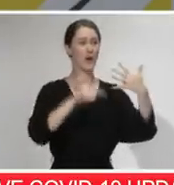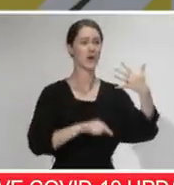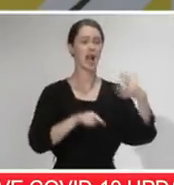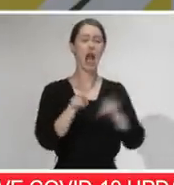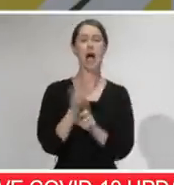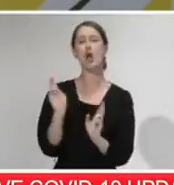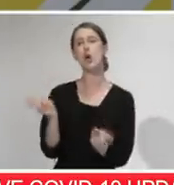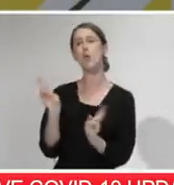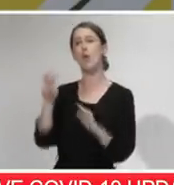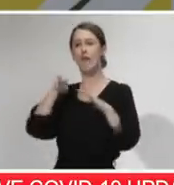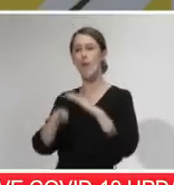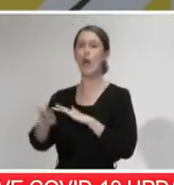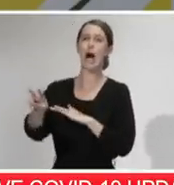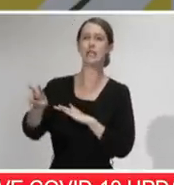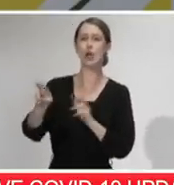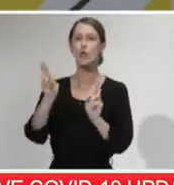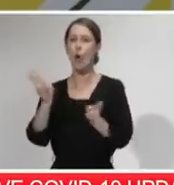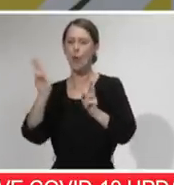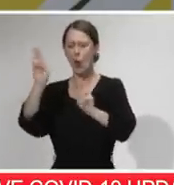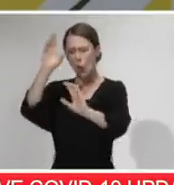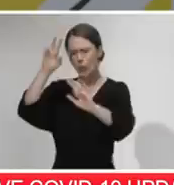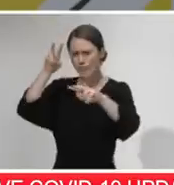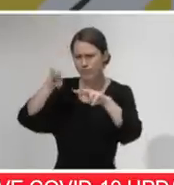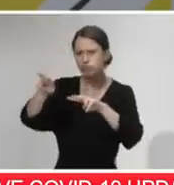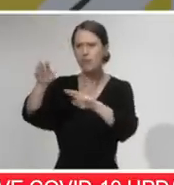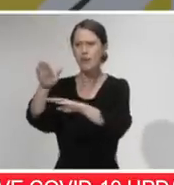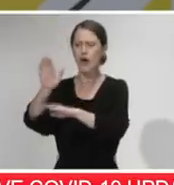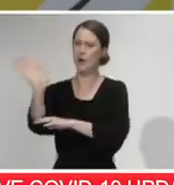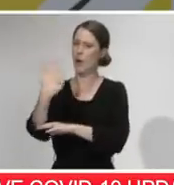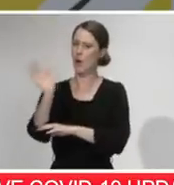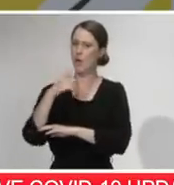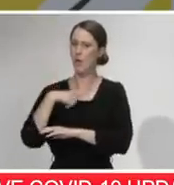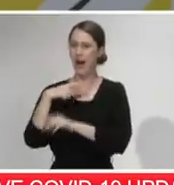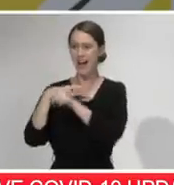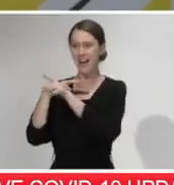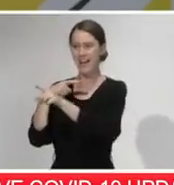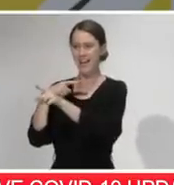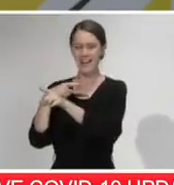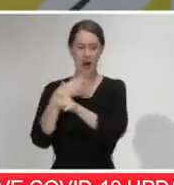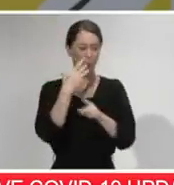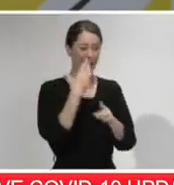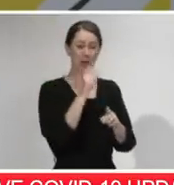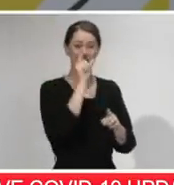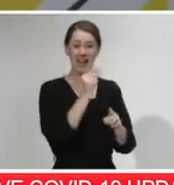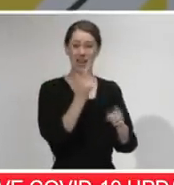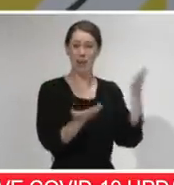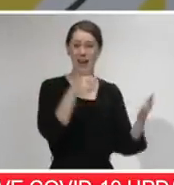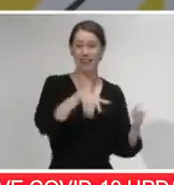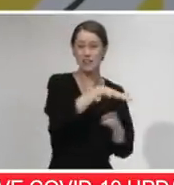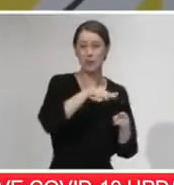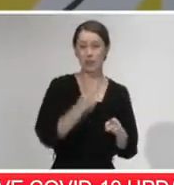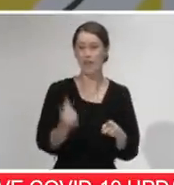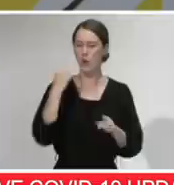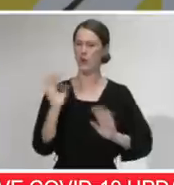like normal Treasury forecasts or even projections. The comparative data points we use for those are just not there. They are